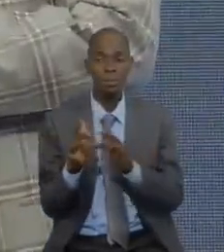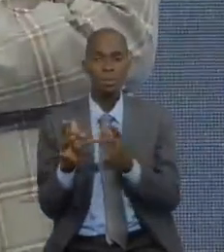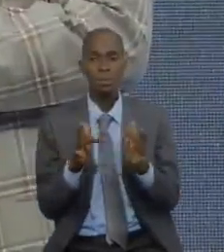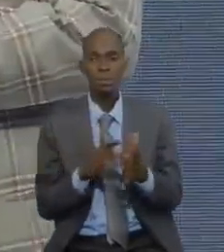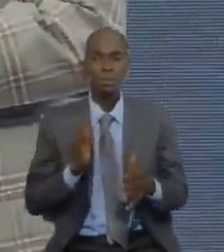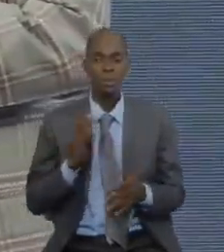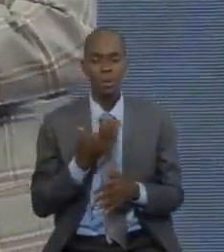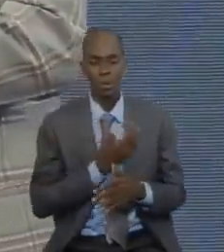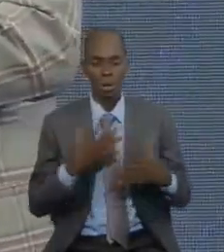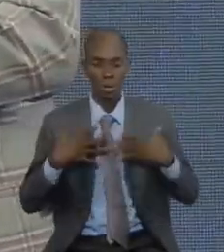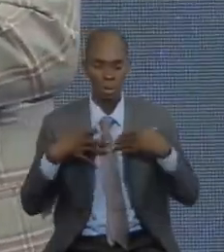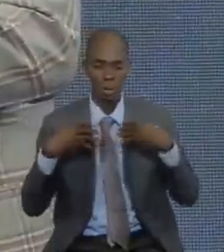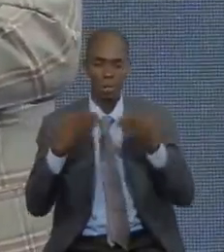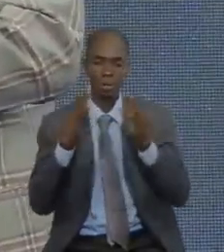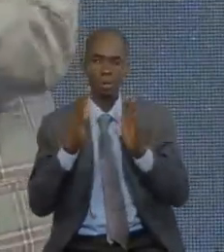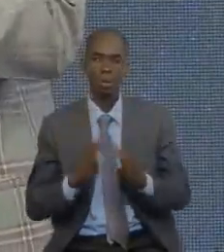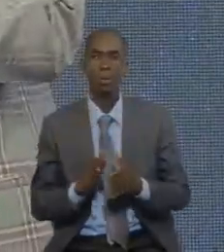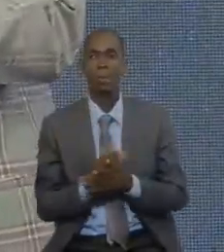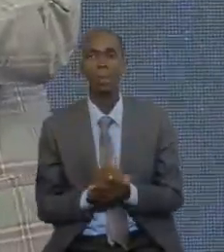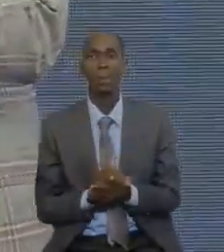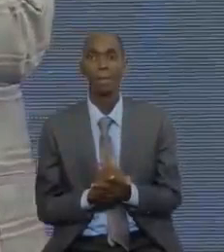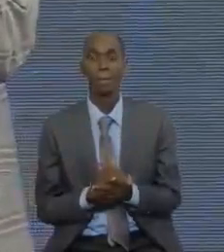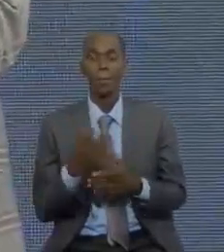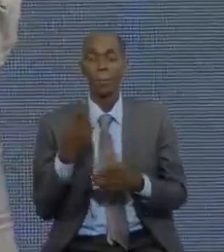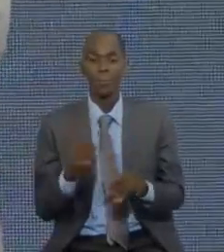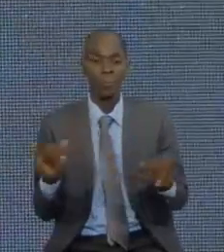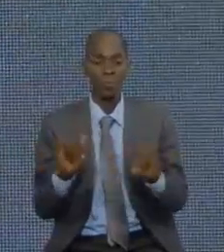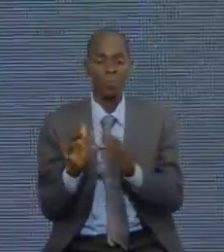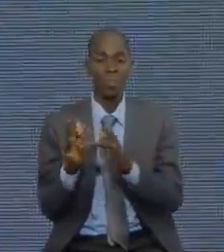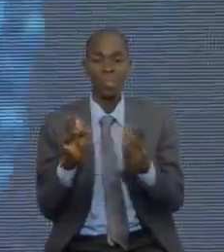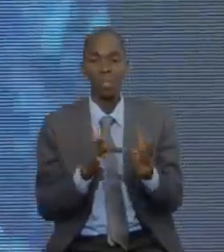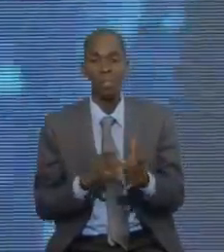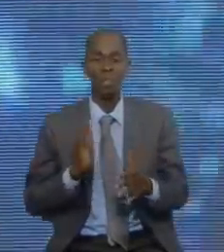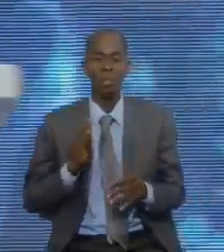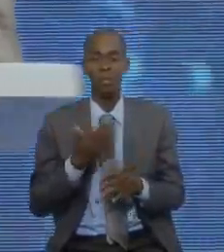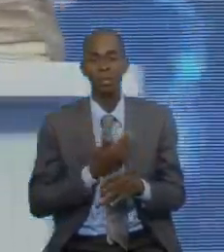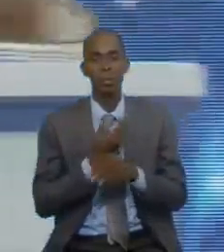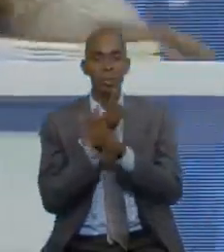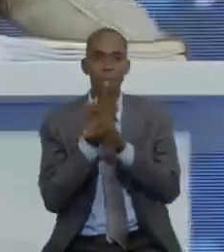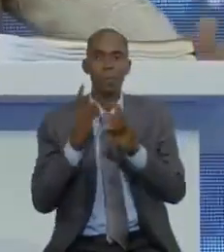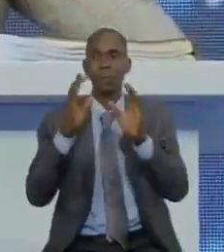our Healer. The same Jesus, our Deliverer.